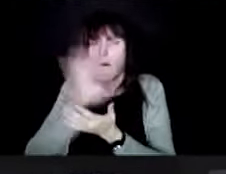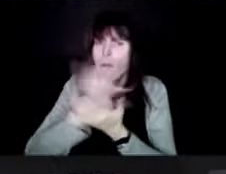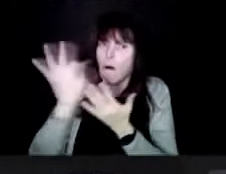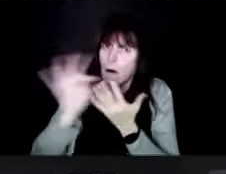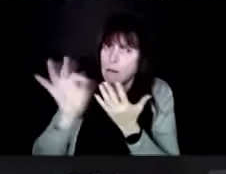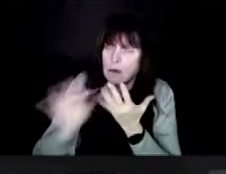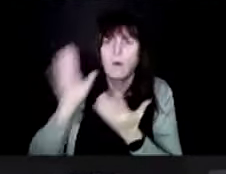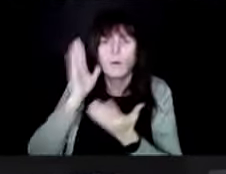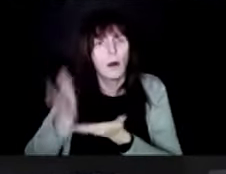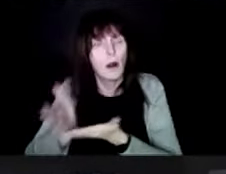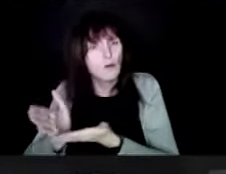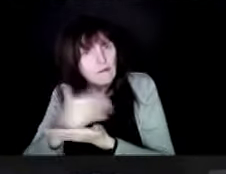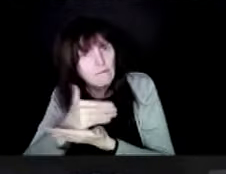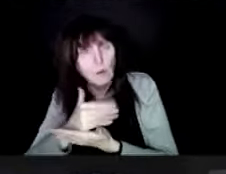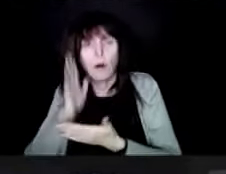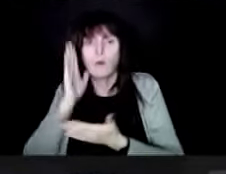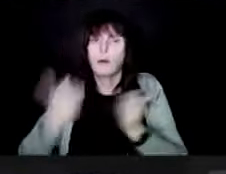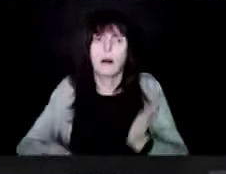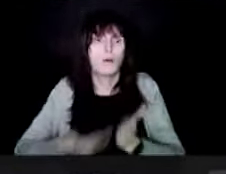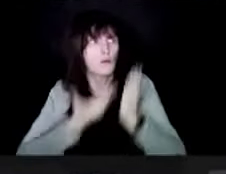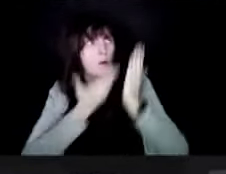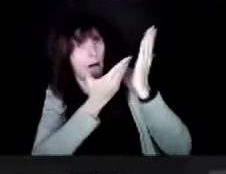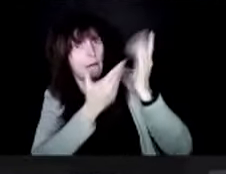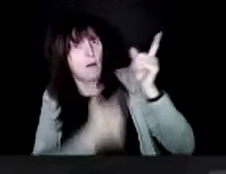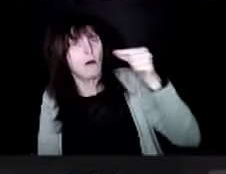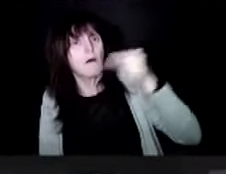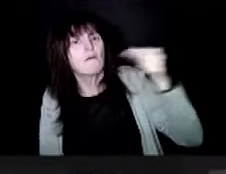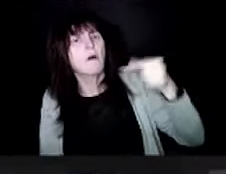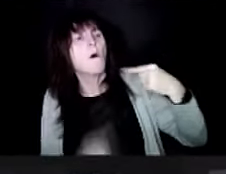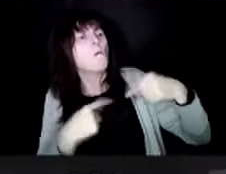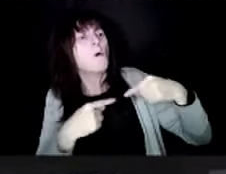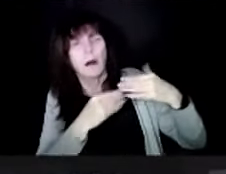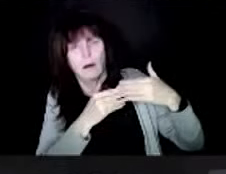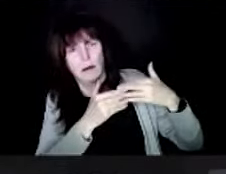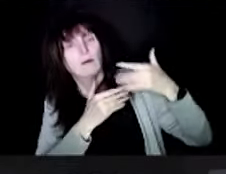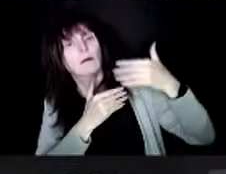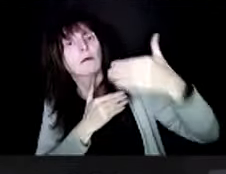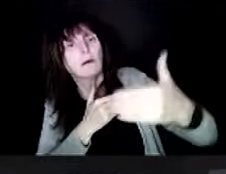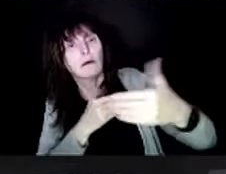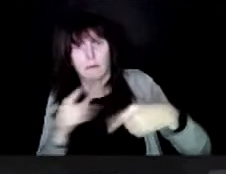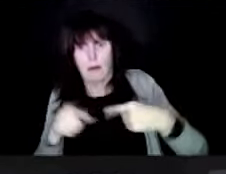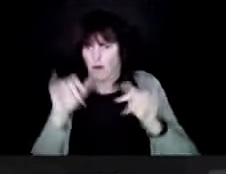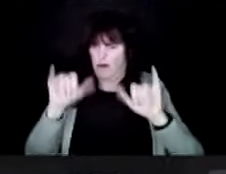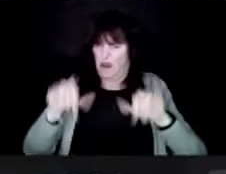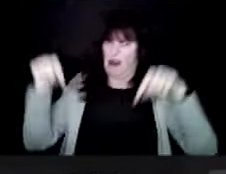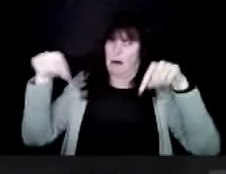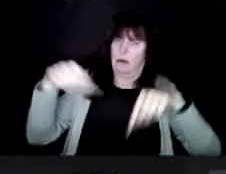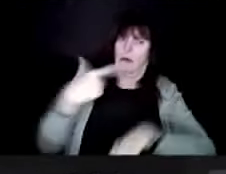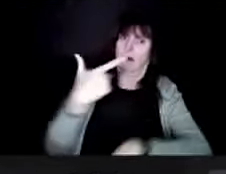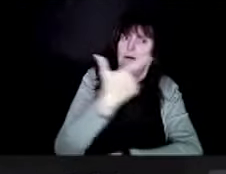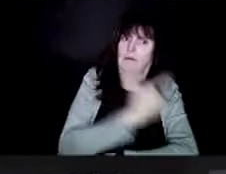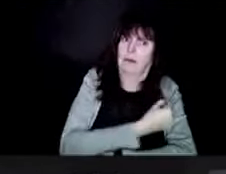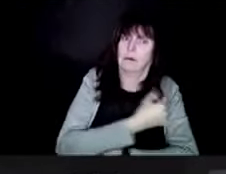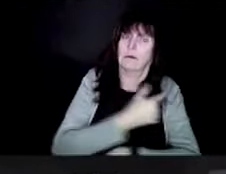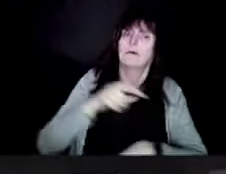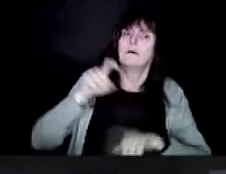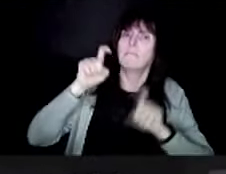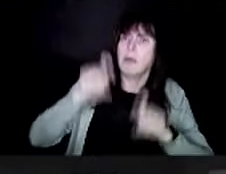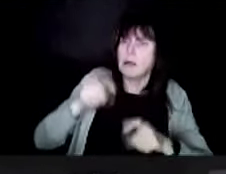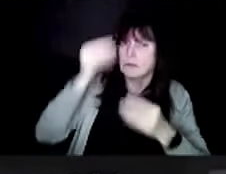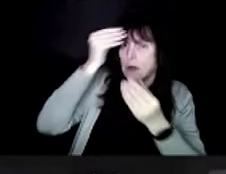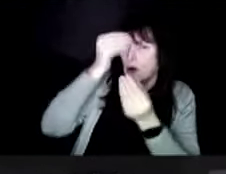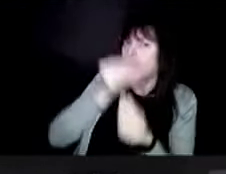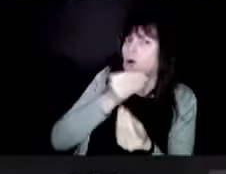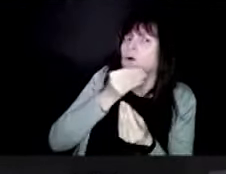over time regarding the reporting of the immunization status. Thanks, everyone.